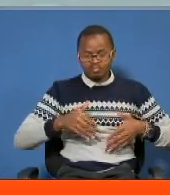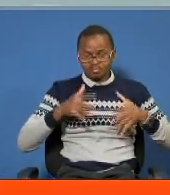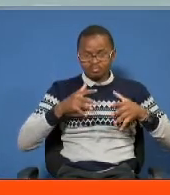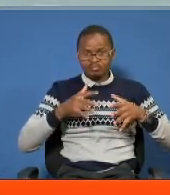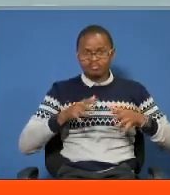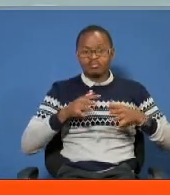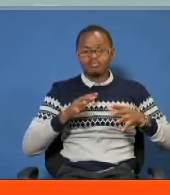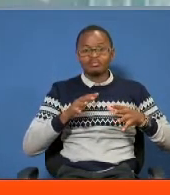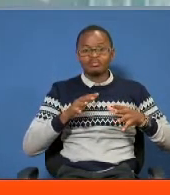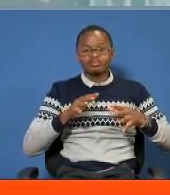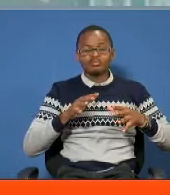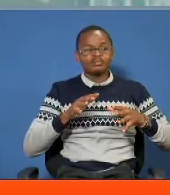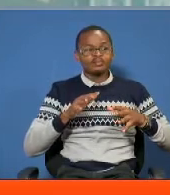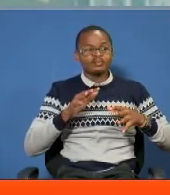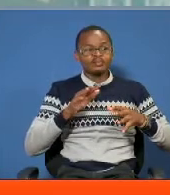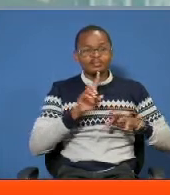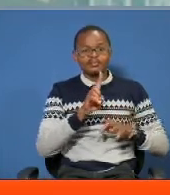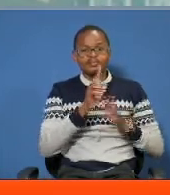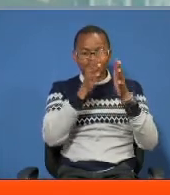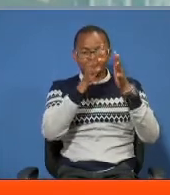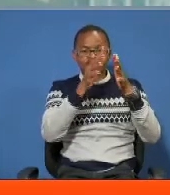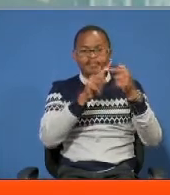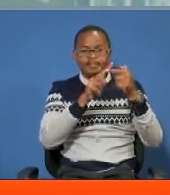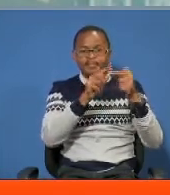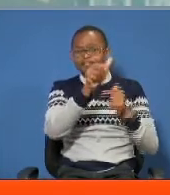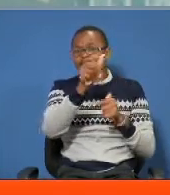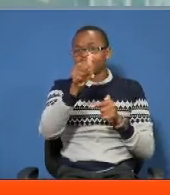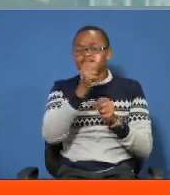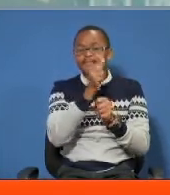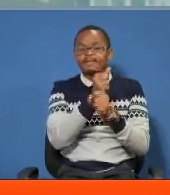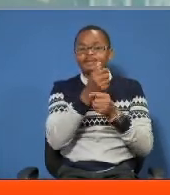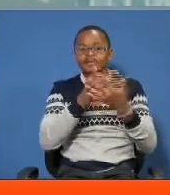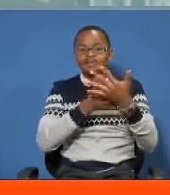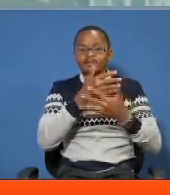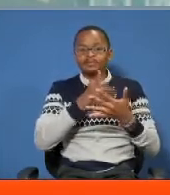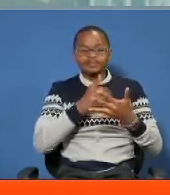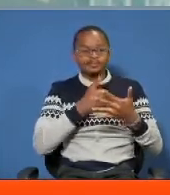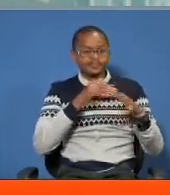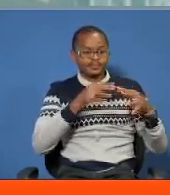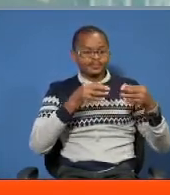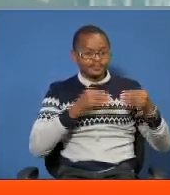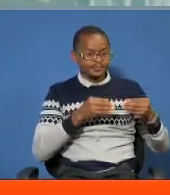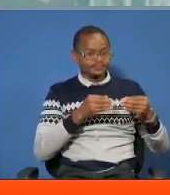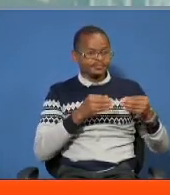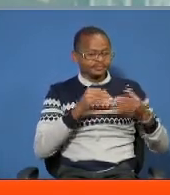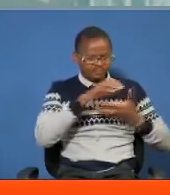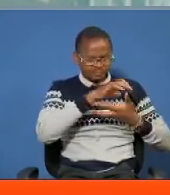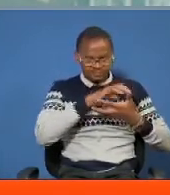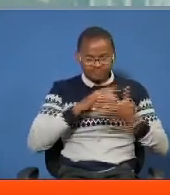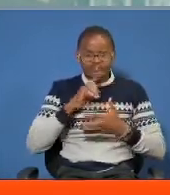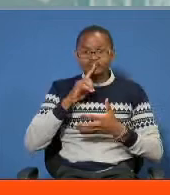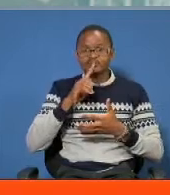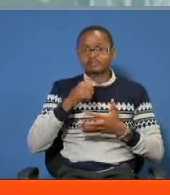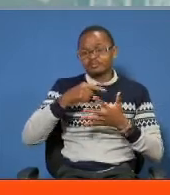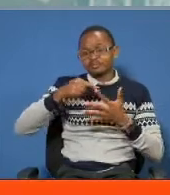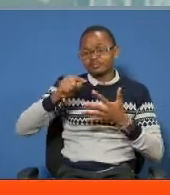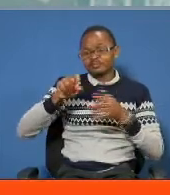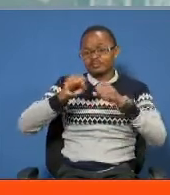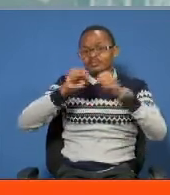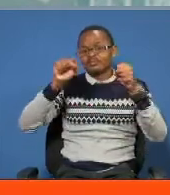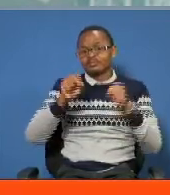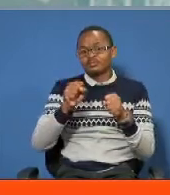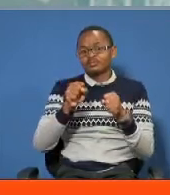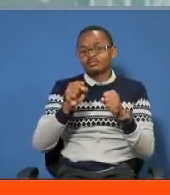these young people come in proper teams? You know, I can come in as one person with a good idea, but that doesn't mean I'll make a good business. Yeah. I can receive the money and then I get confused. Yeah. So you have the